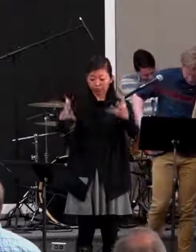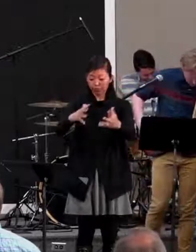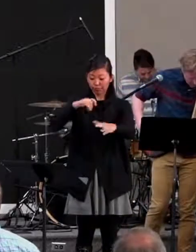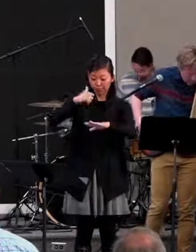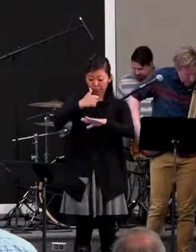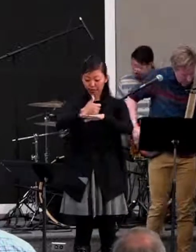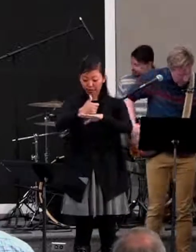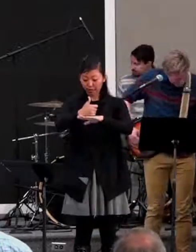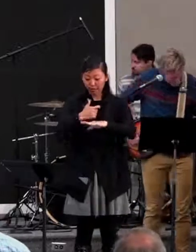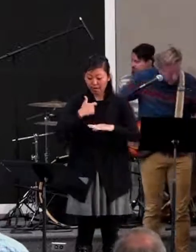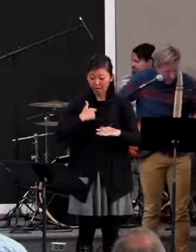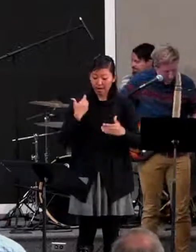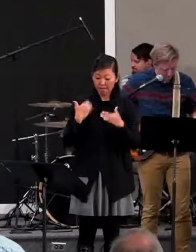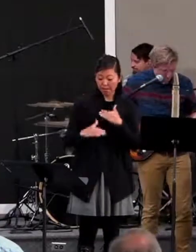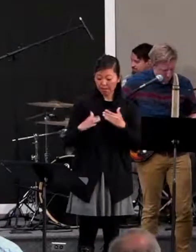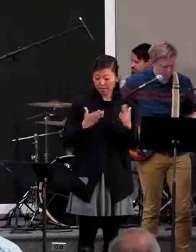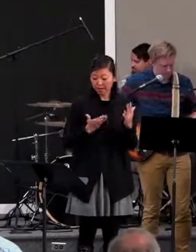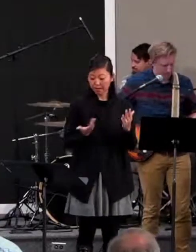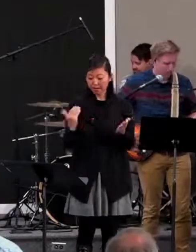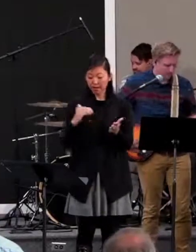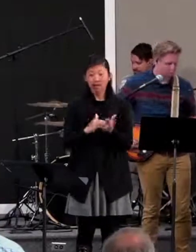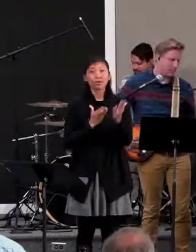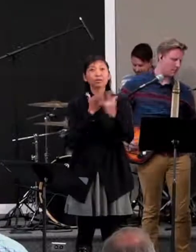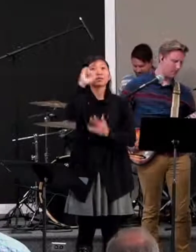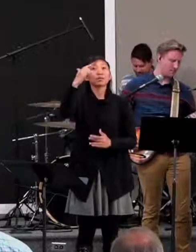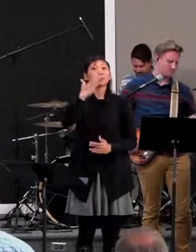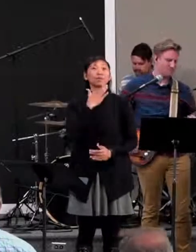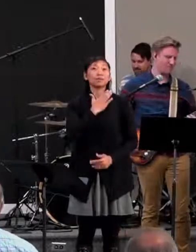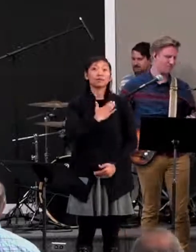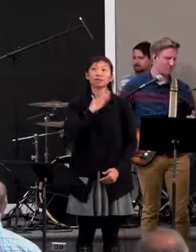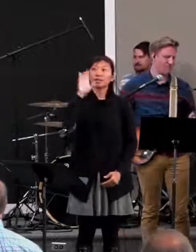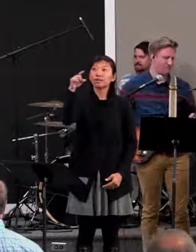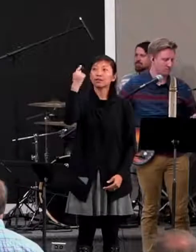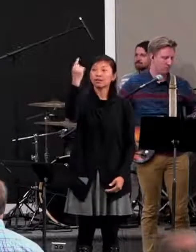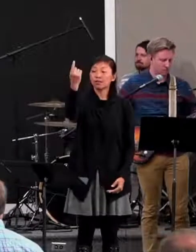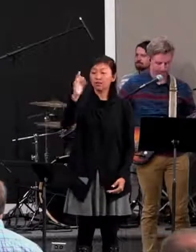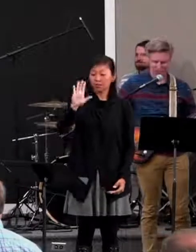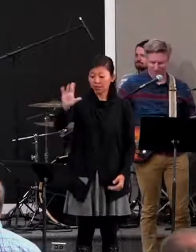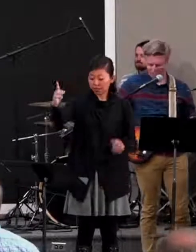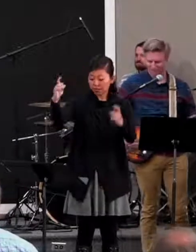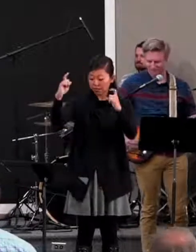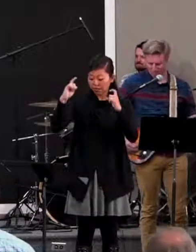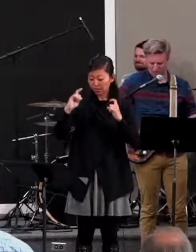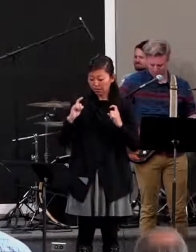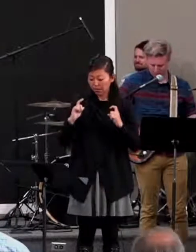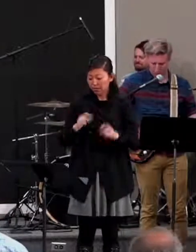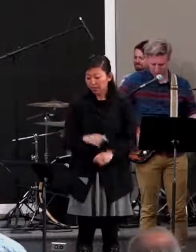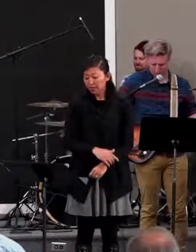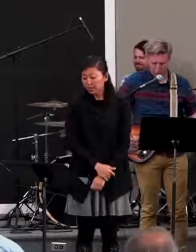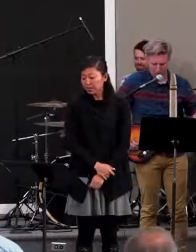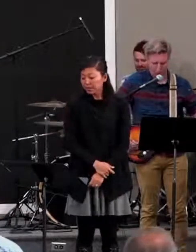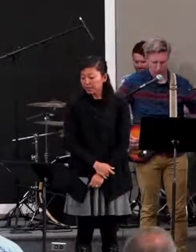creation. I am born again by grace and grace